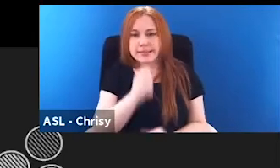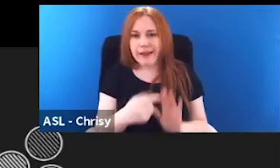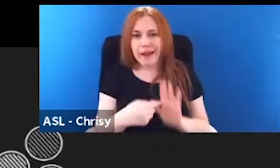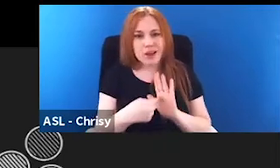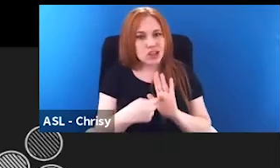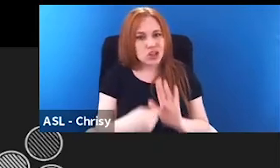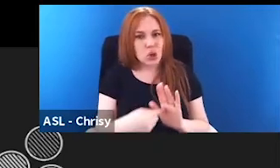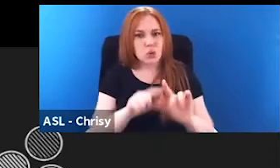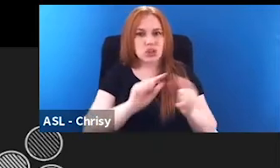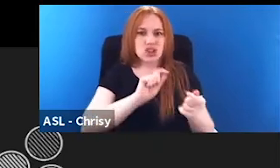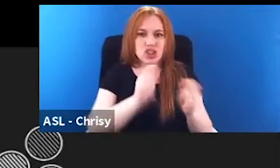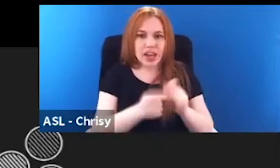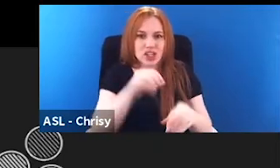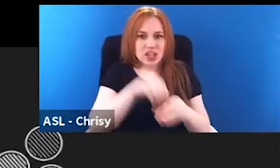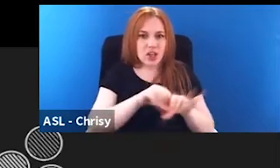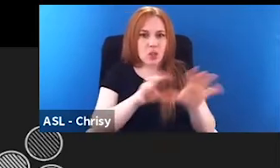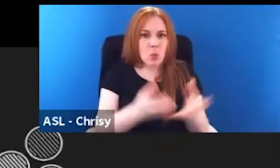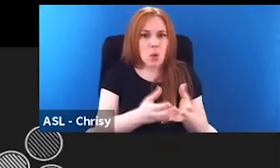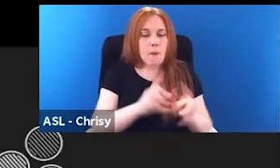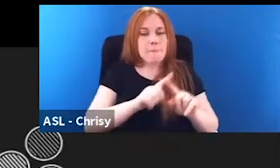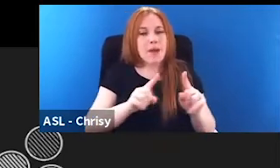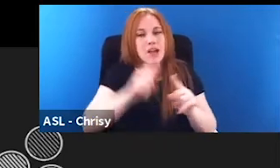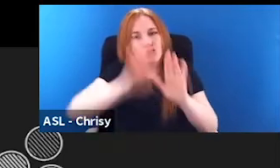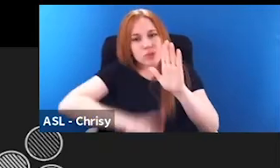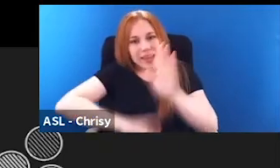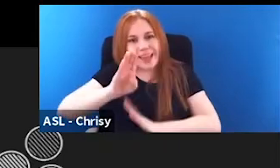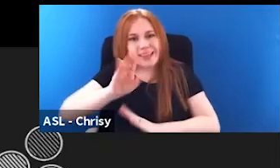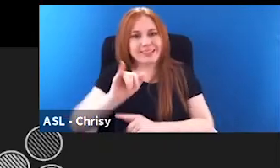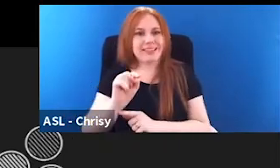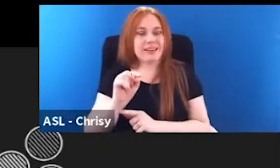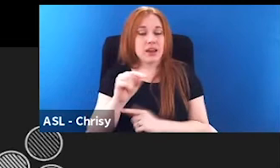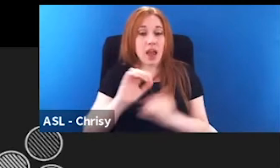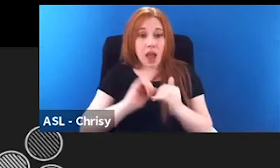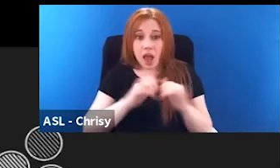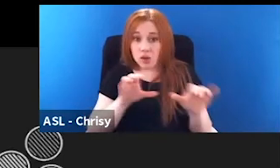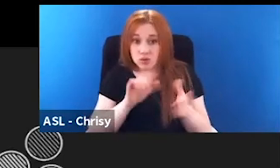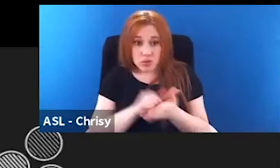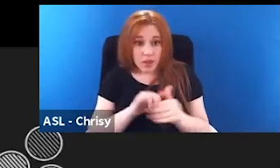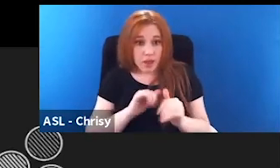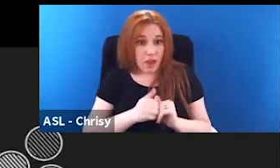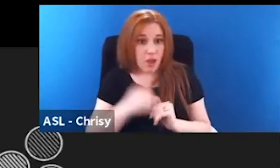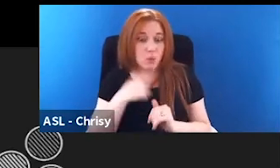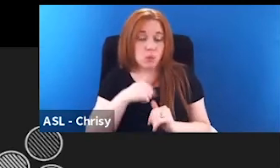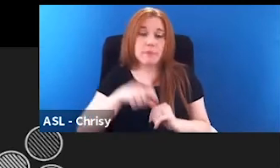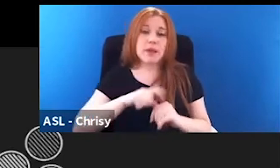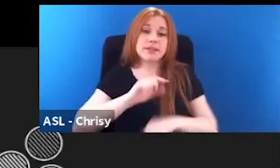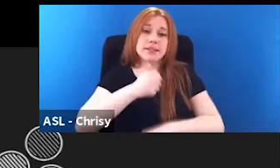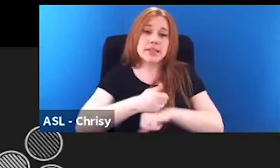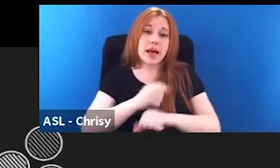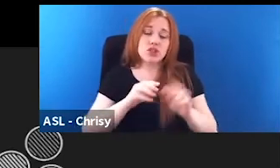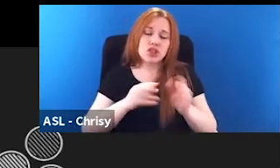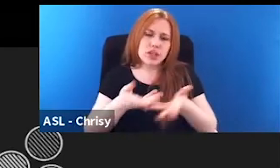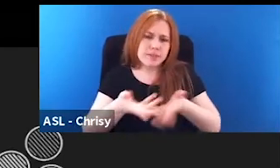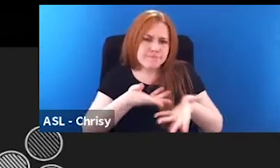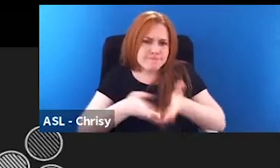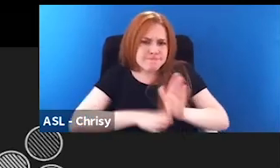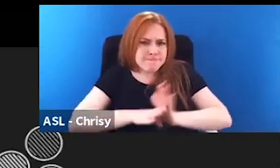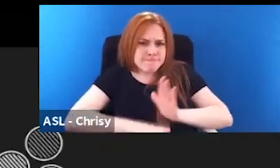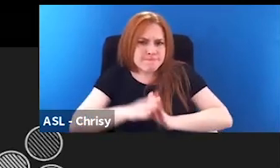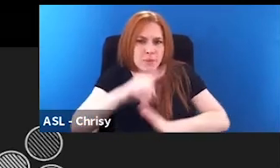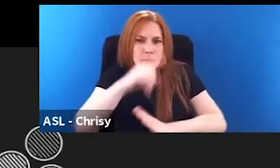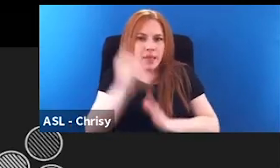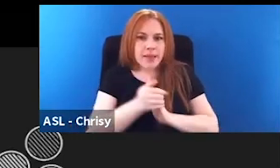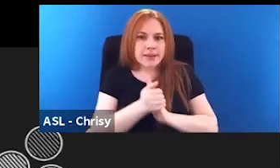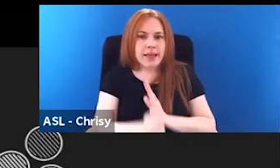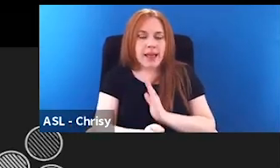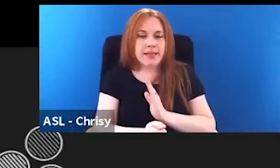mind, but creates it. And to do so, we must begin with establishing and nurturing Black talent and crafting